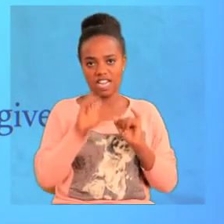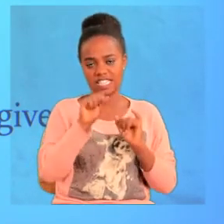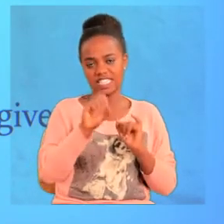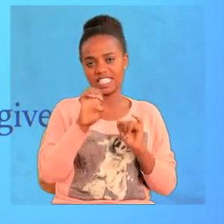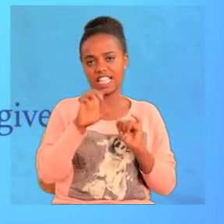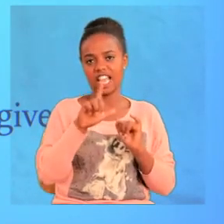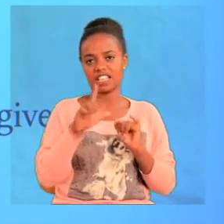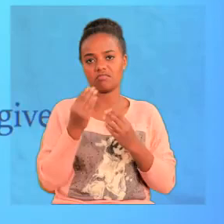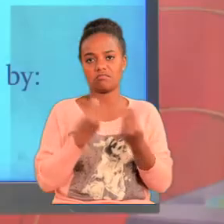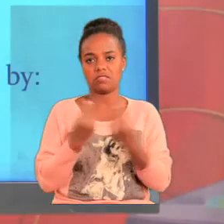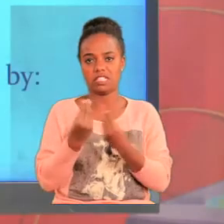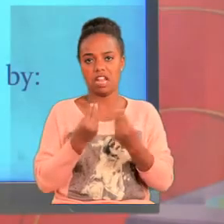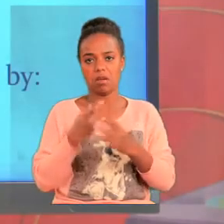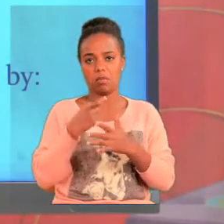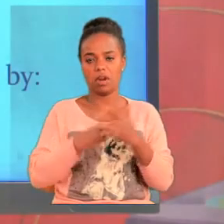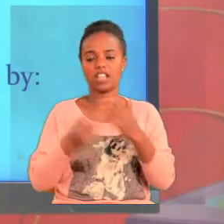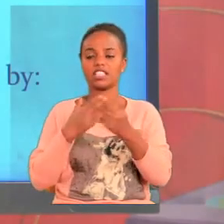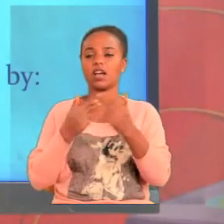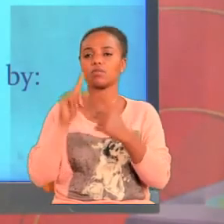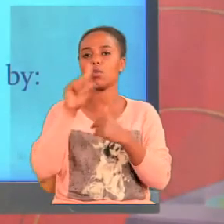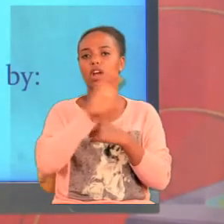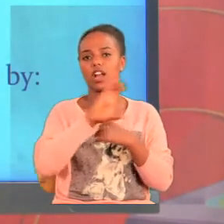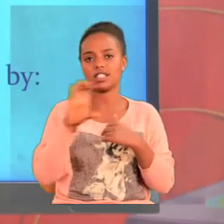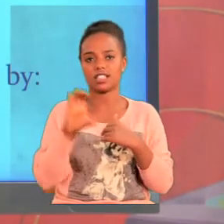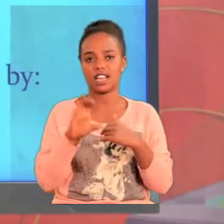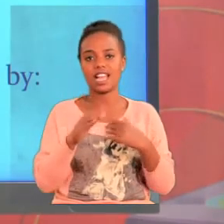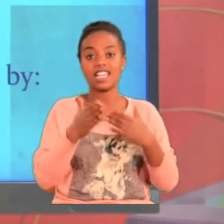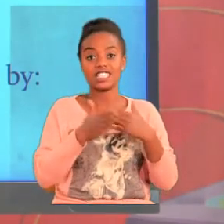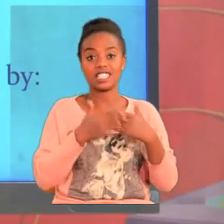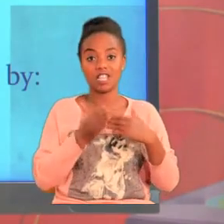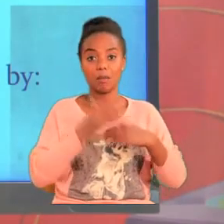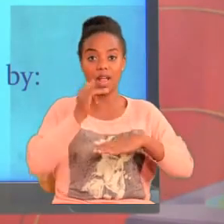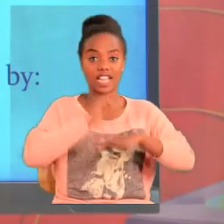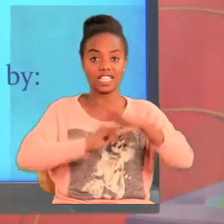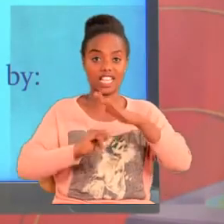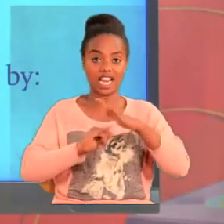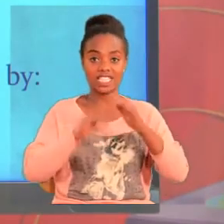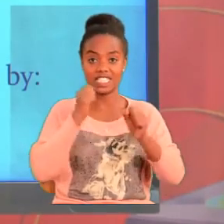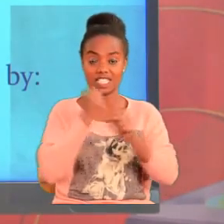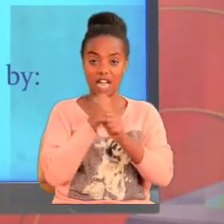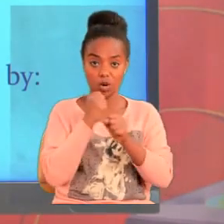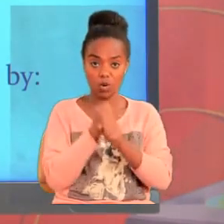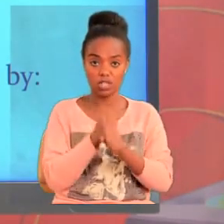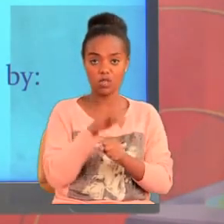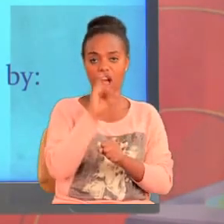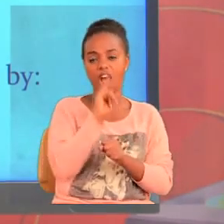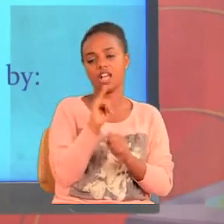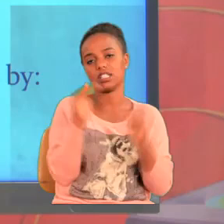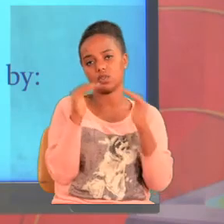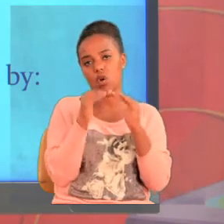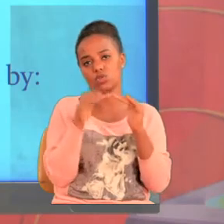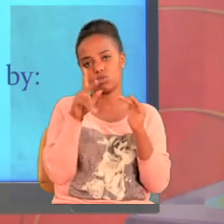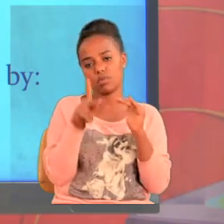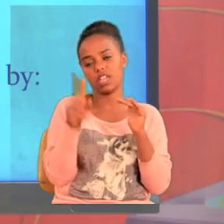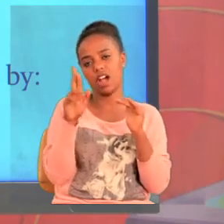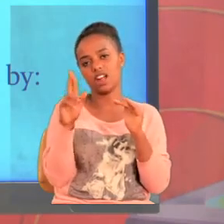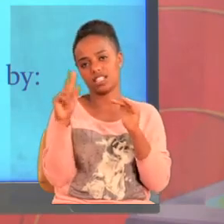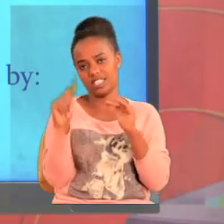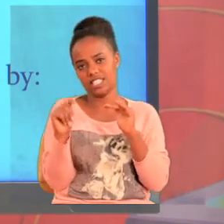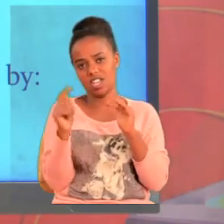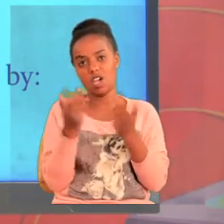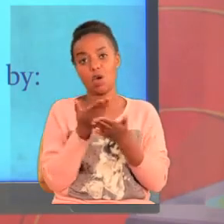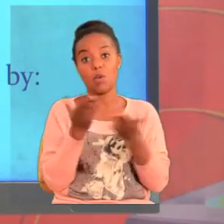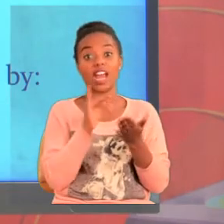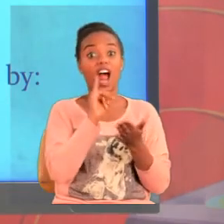price times 100%. And simple interest is calculated by I is equal to PRT, where I